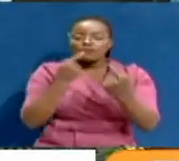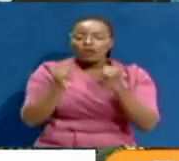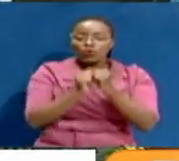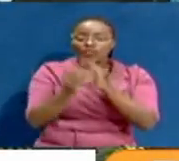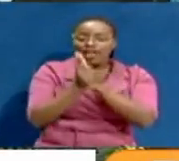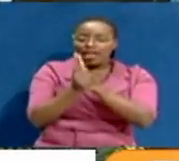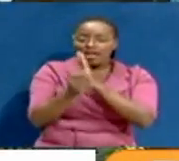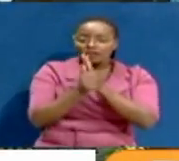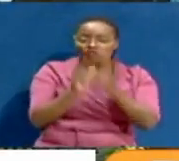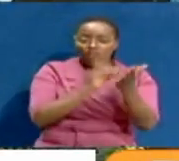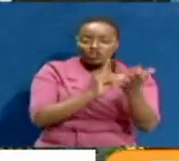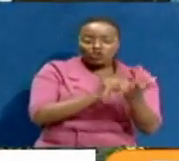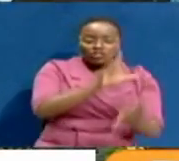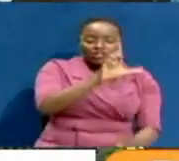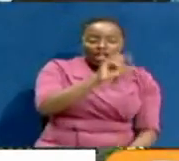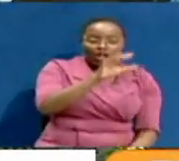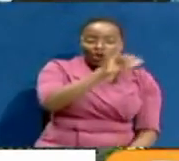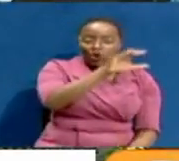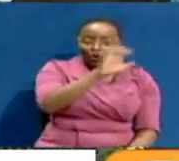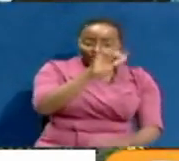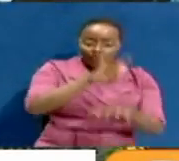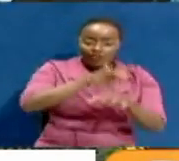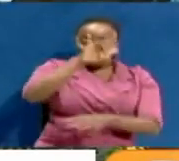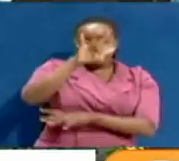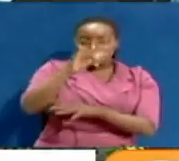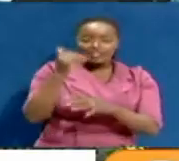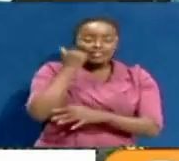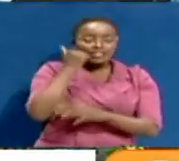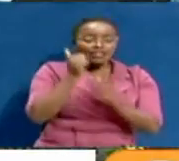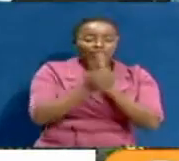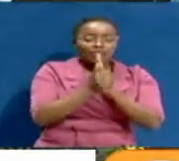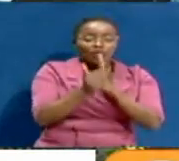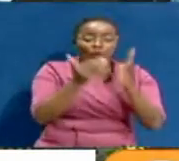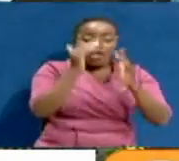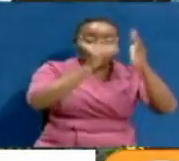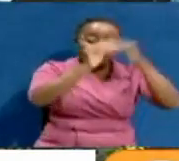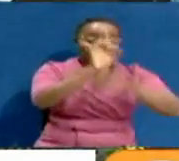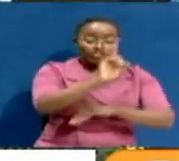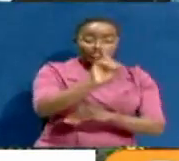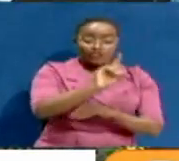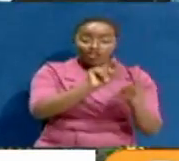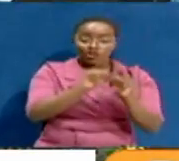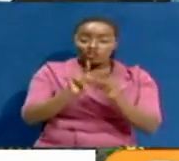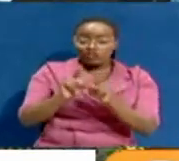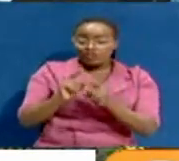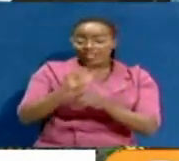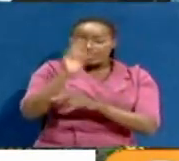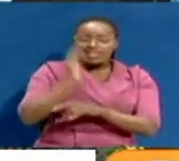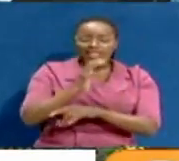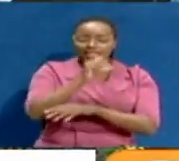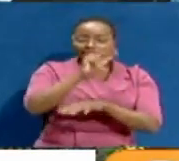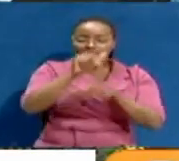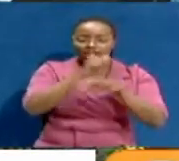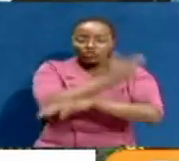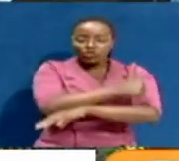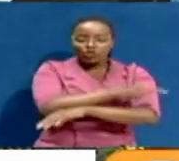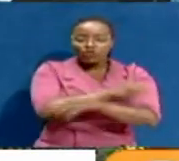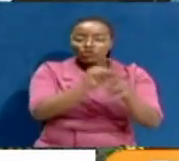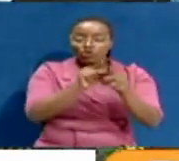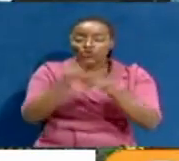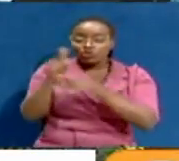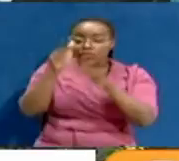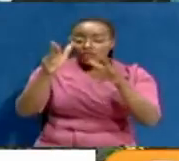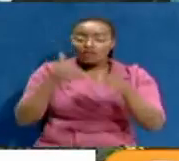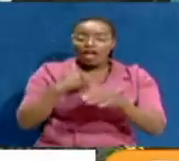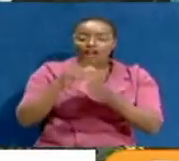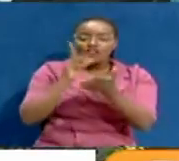to the experts, Dr. Lois Ombajo, an infectious disease specialist at the University of Nairobi and the Kenyatta National Hospital, and in studio,